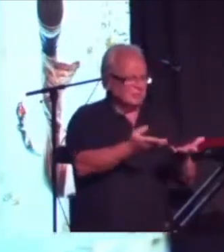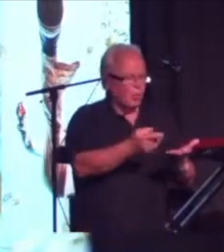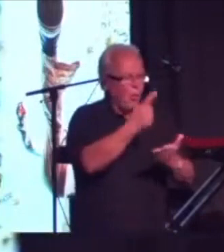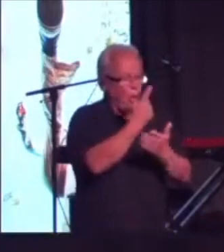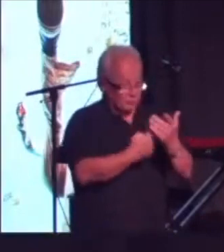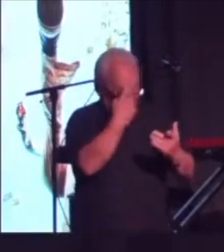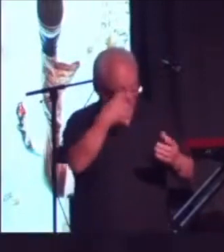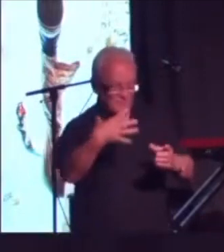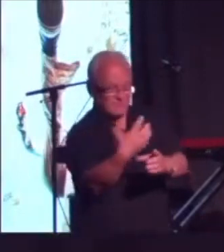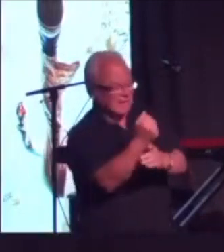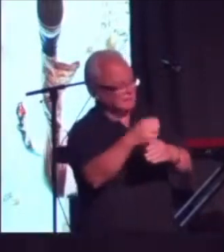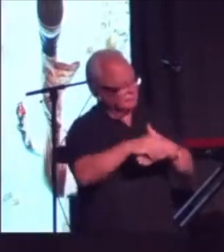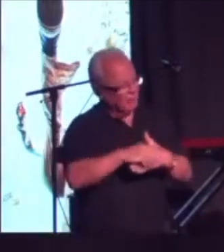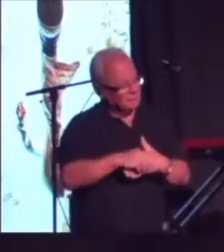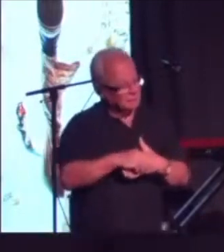discovered.